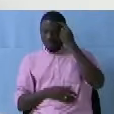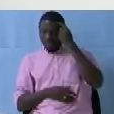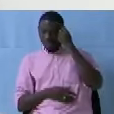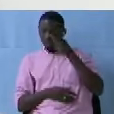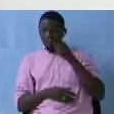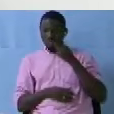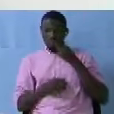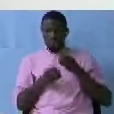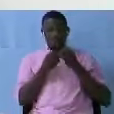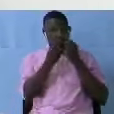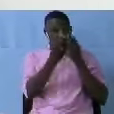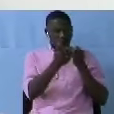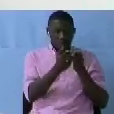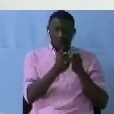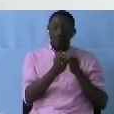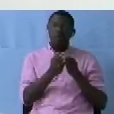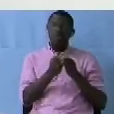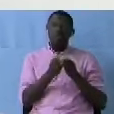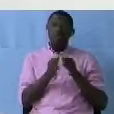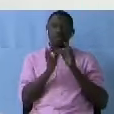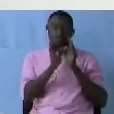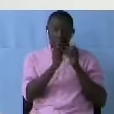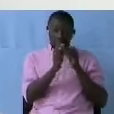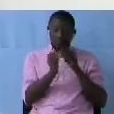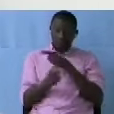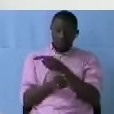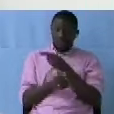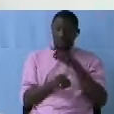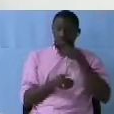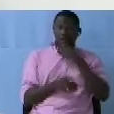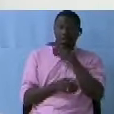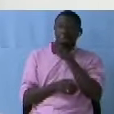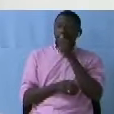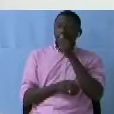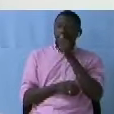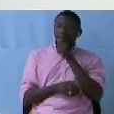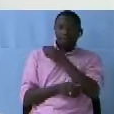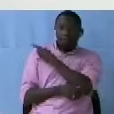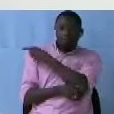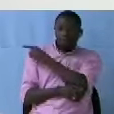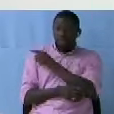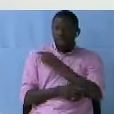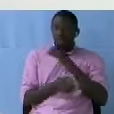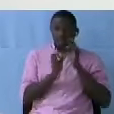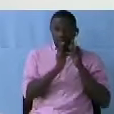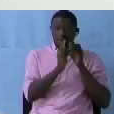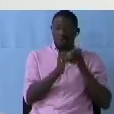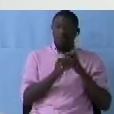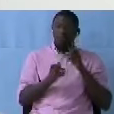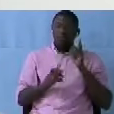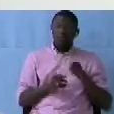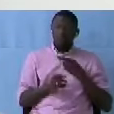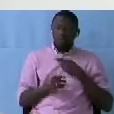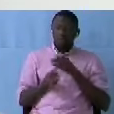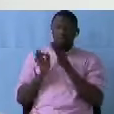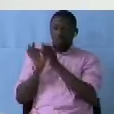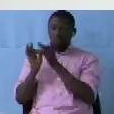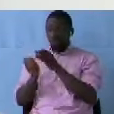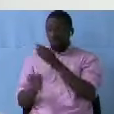the information, but based on the fact that it should be explained to the patient the nature